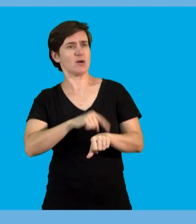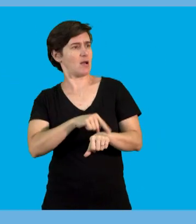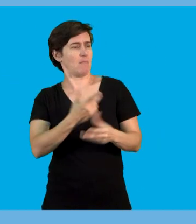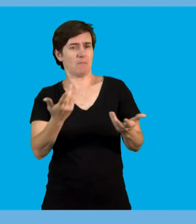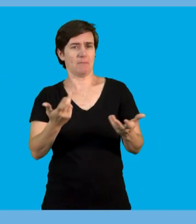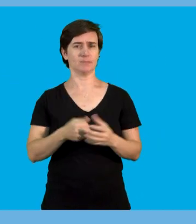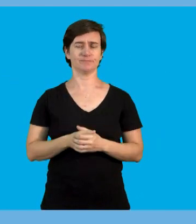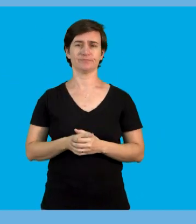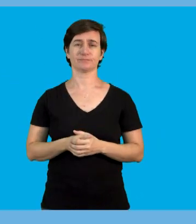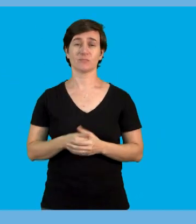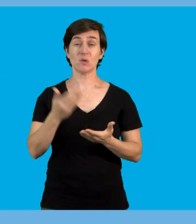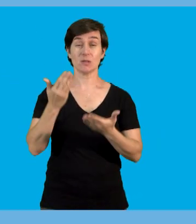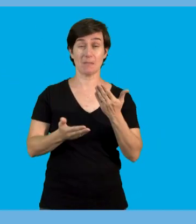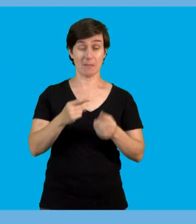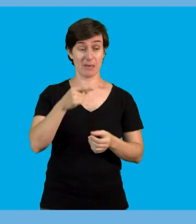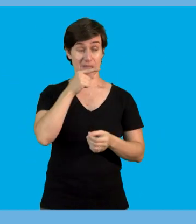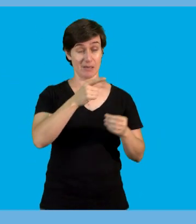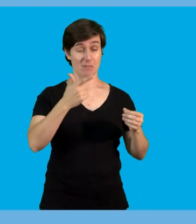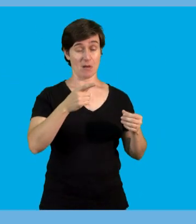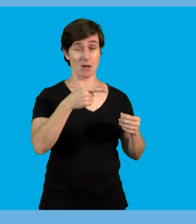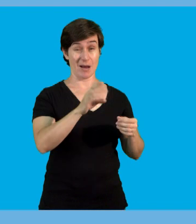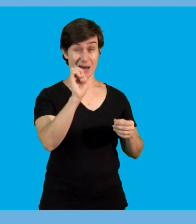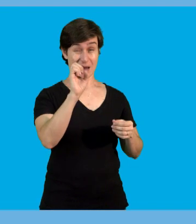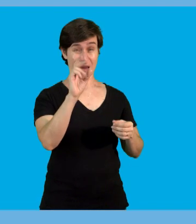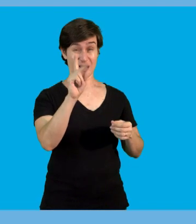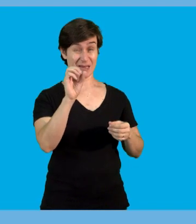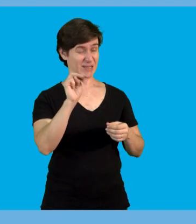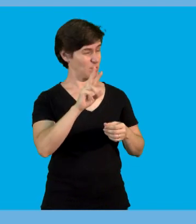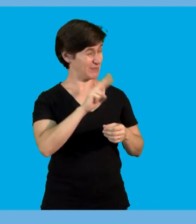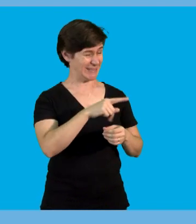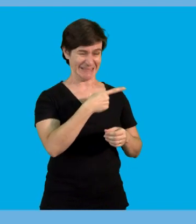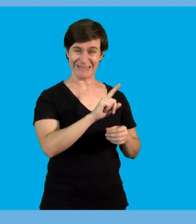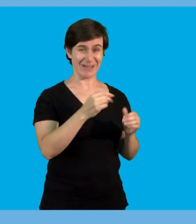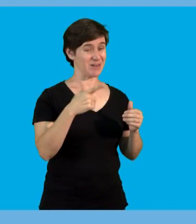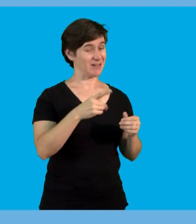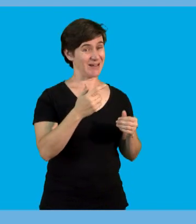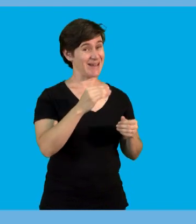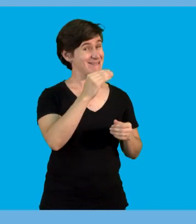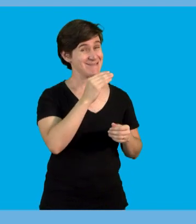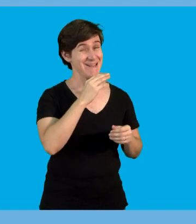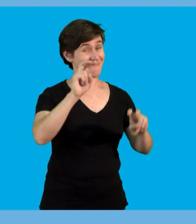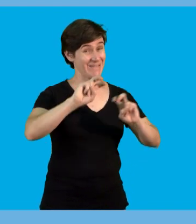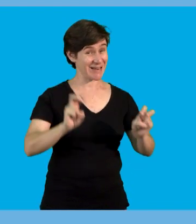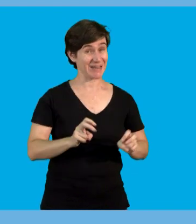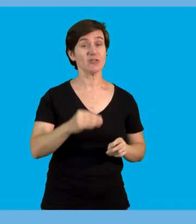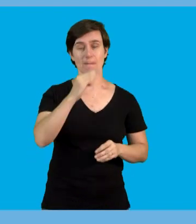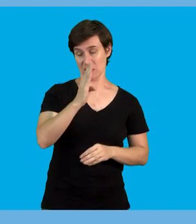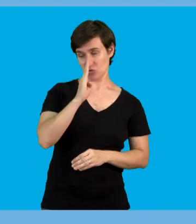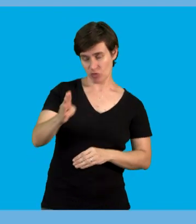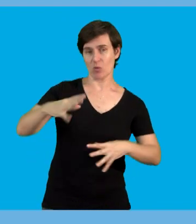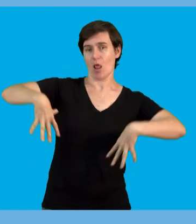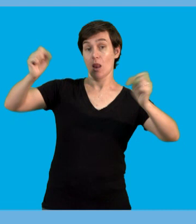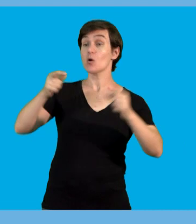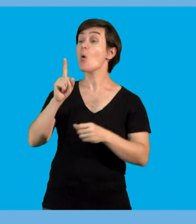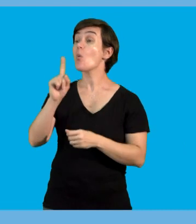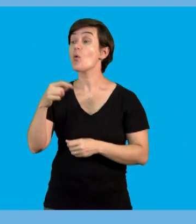time. Because if there's a great demand and that demand cannot be met, then the load shedding is going to be